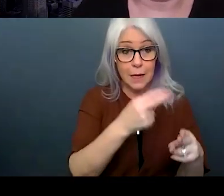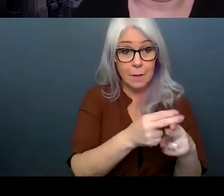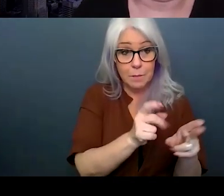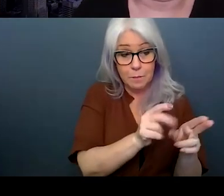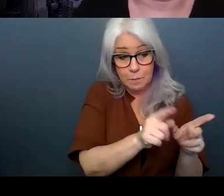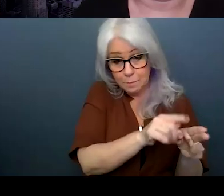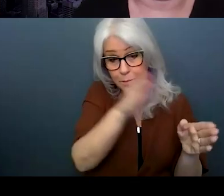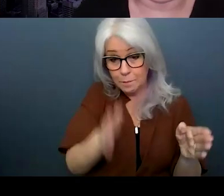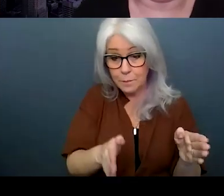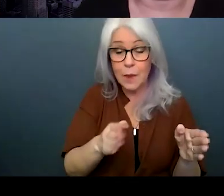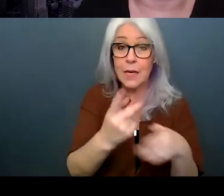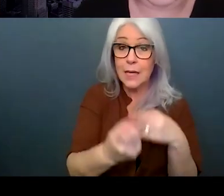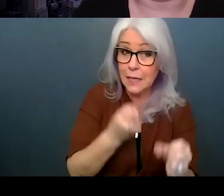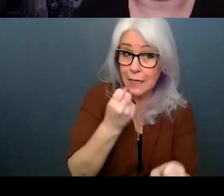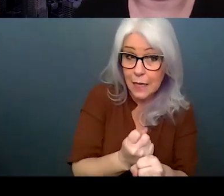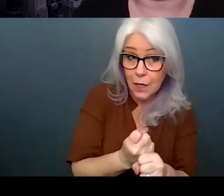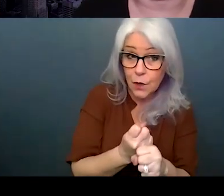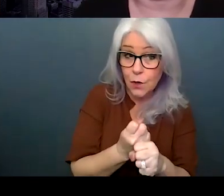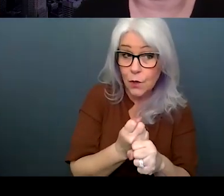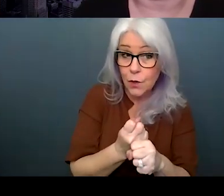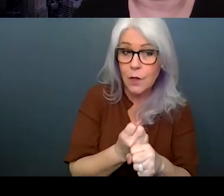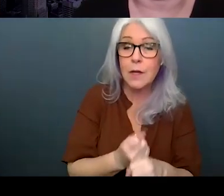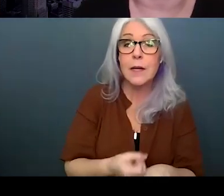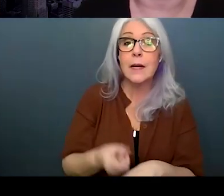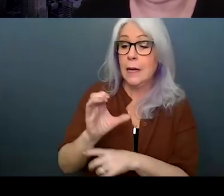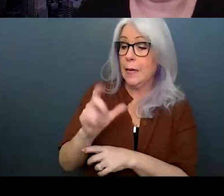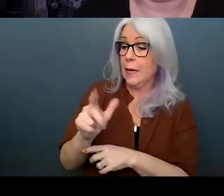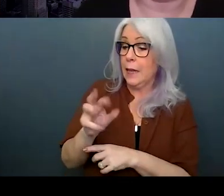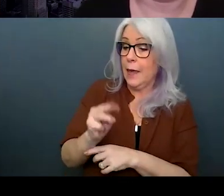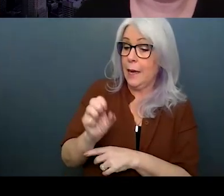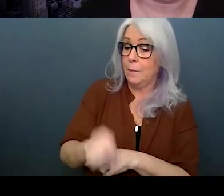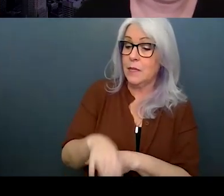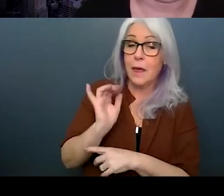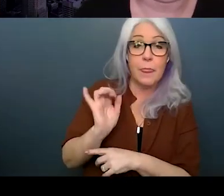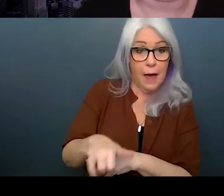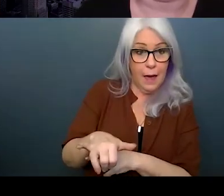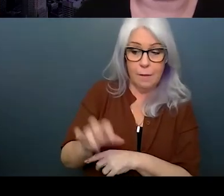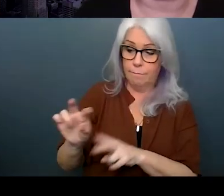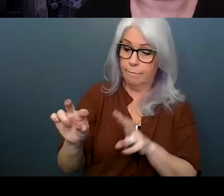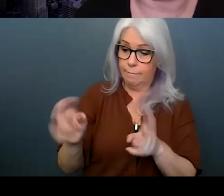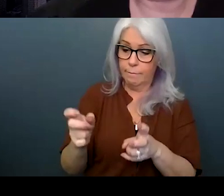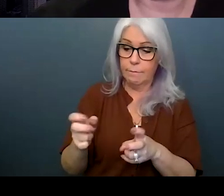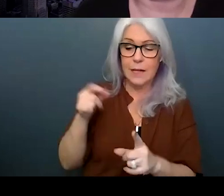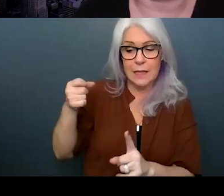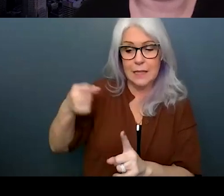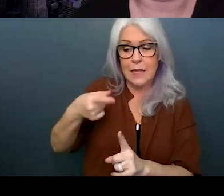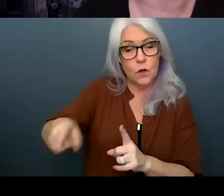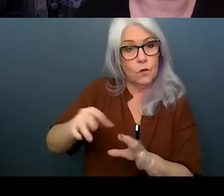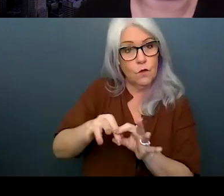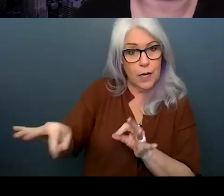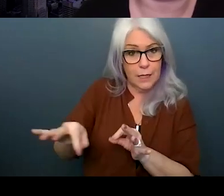year claims that, and this is considered the signal phrase. And then it says the